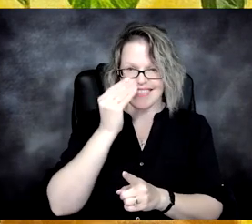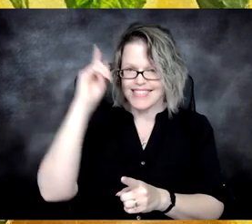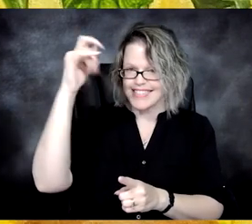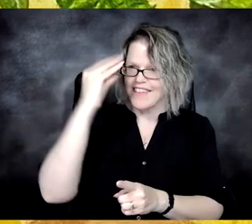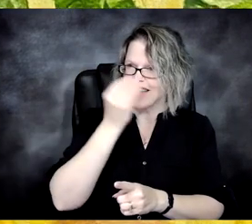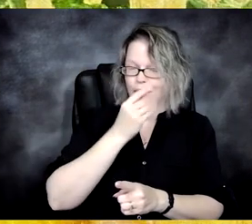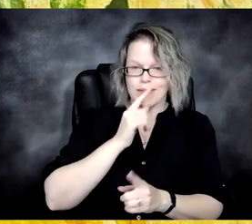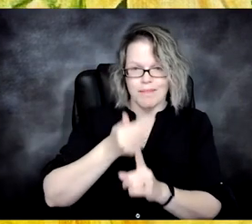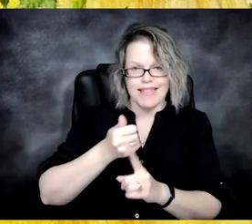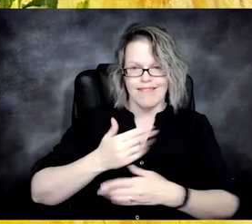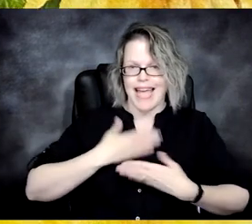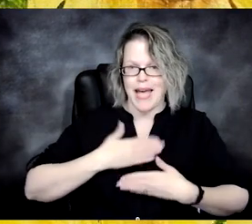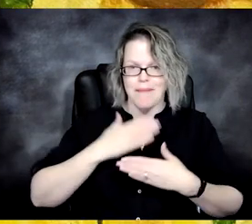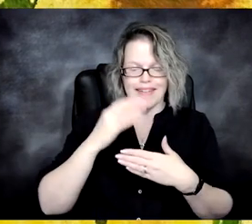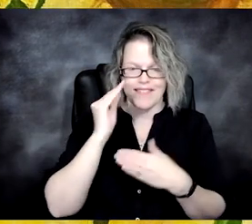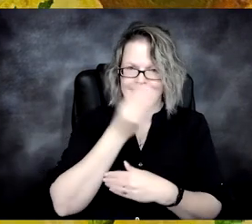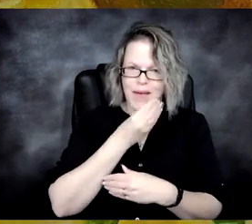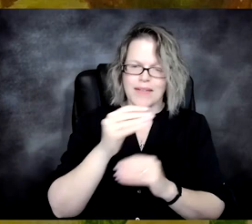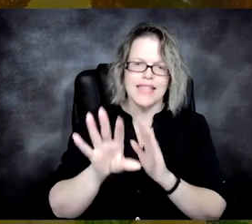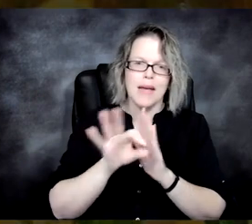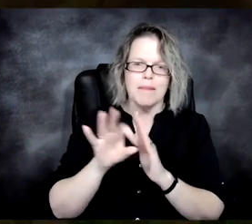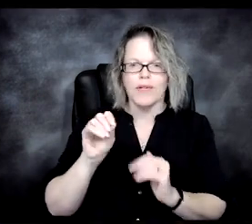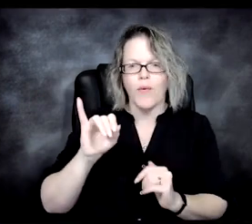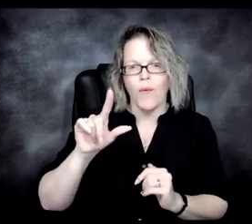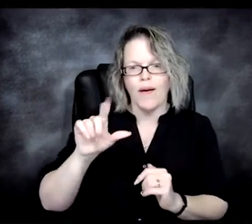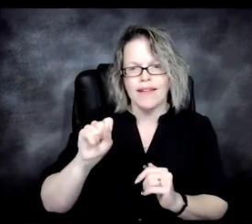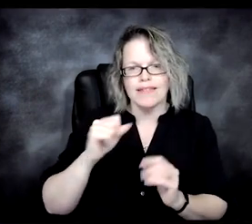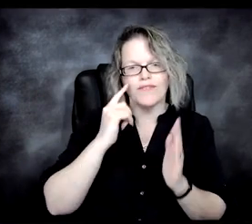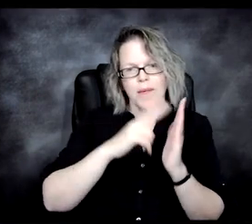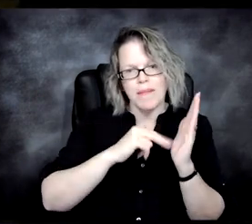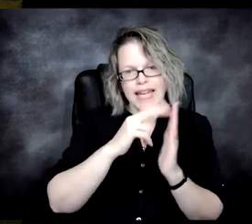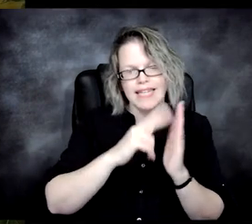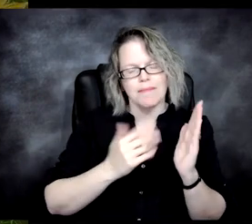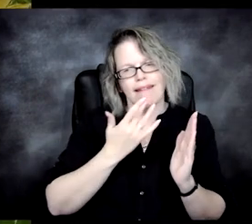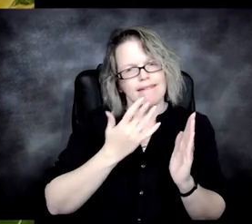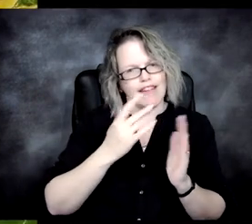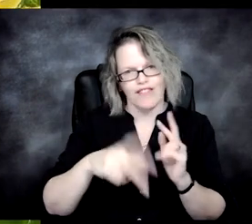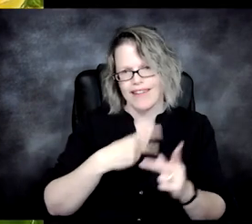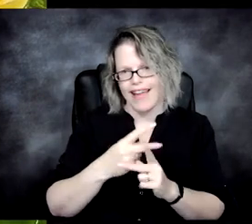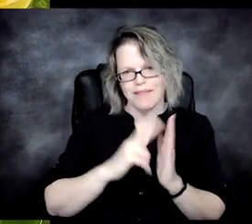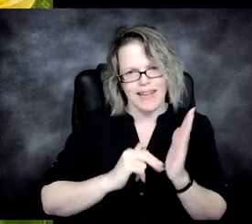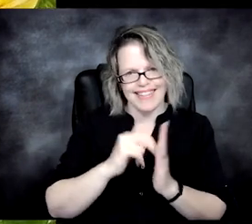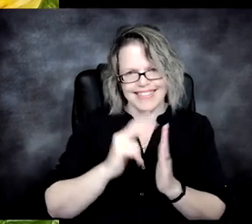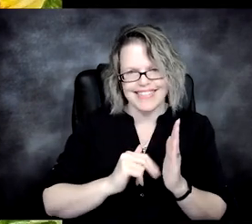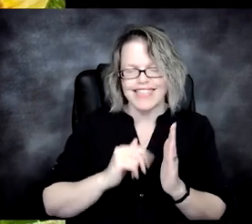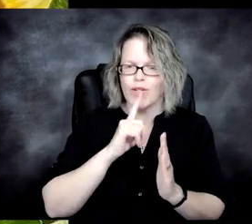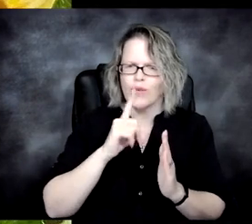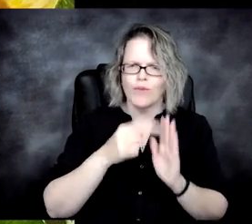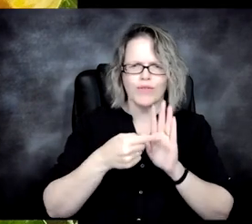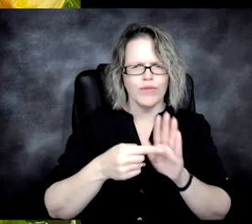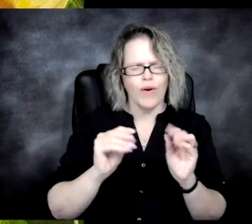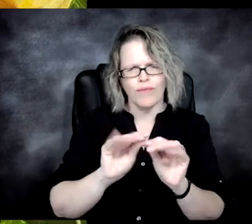happy flowers. I chose oils for my medium for this piece because oils are my favorite type of paint, and they've really brought